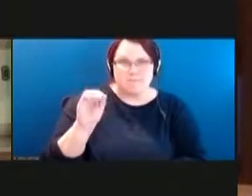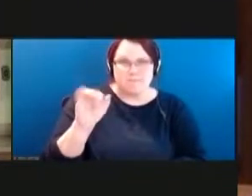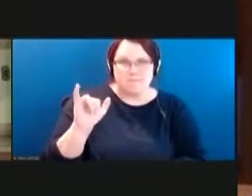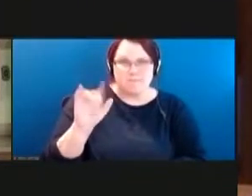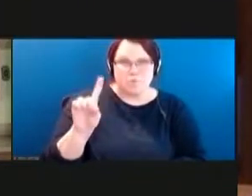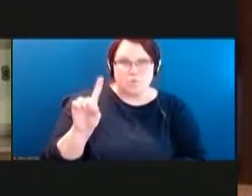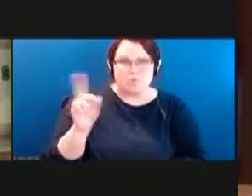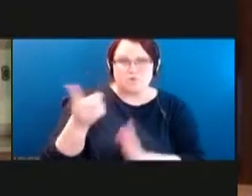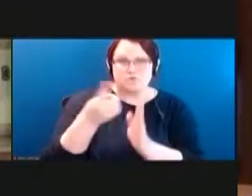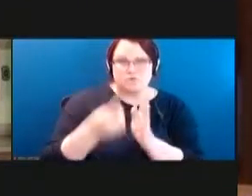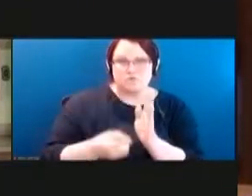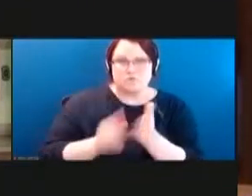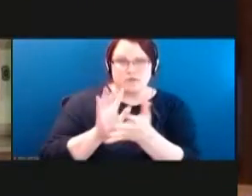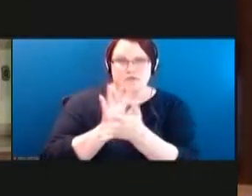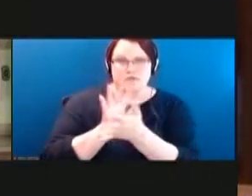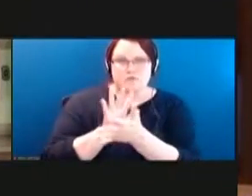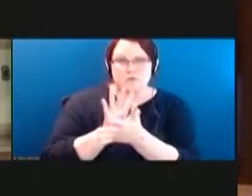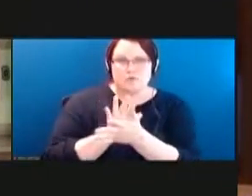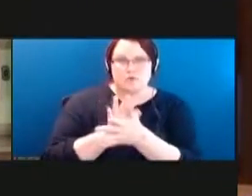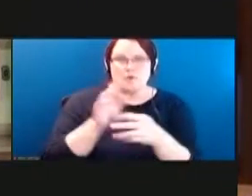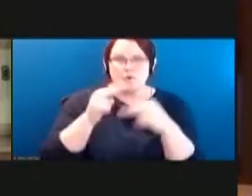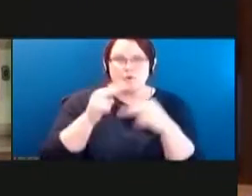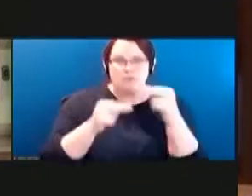design the school building.